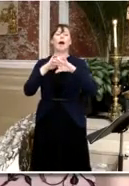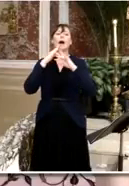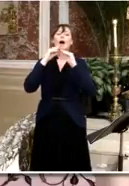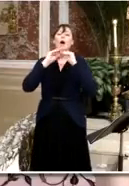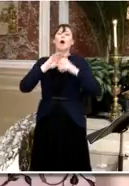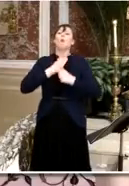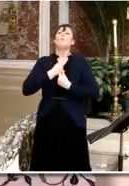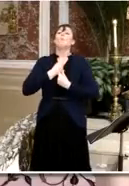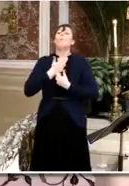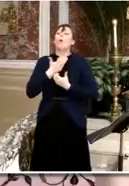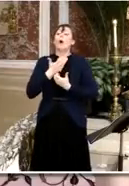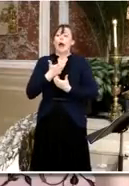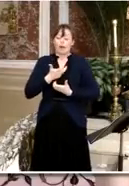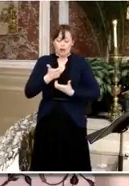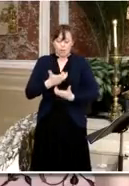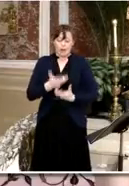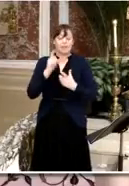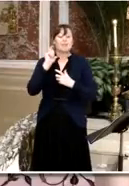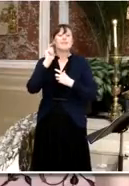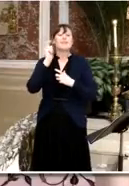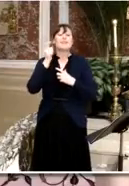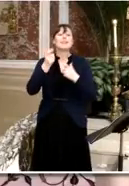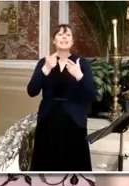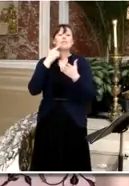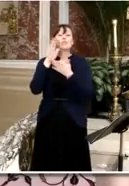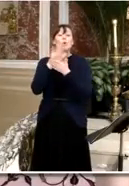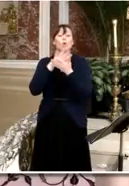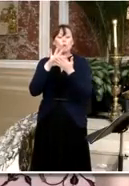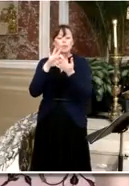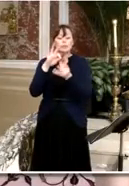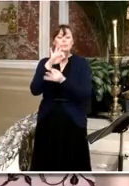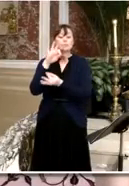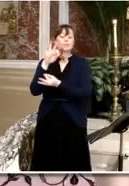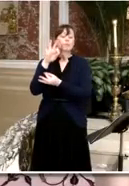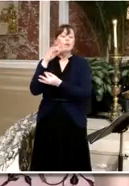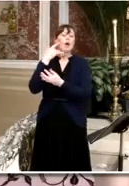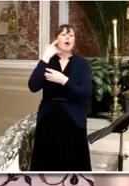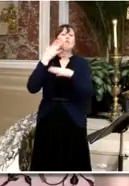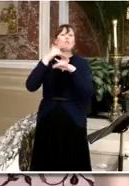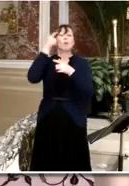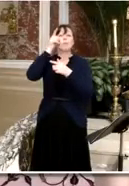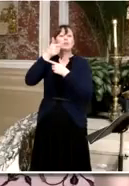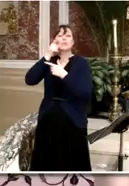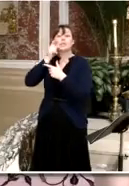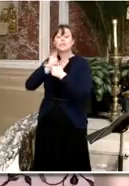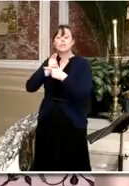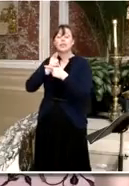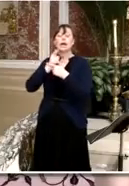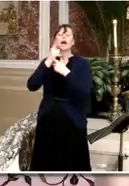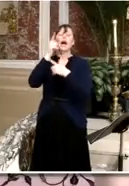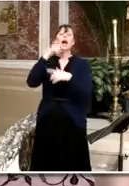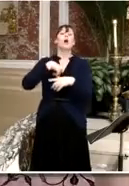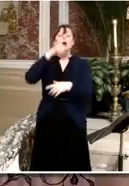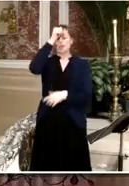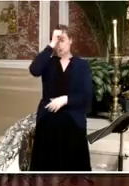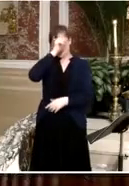in abundance the gifts of the Holy Spirit on our brothers and sisters anointed with this